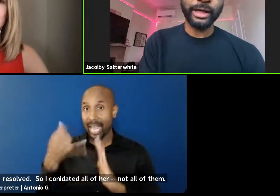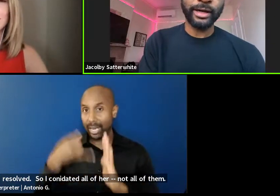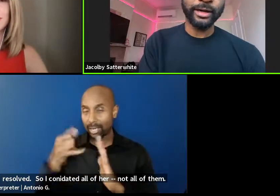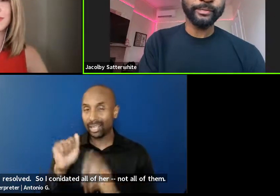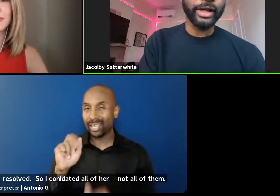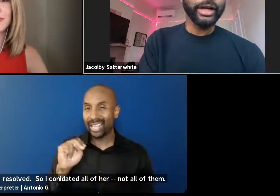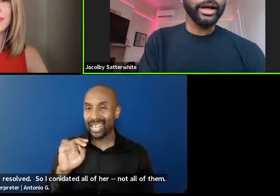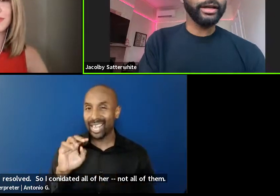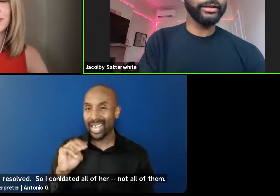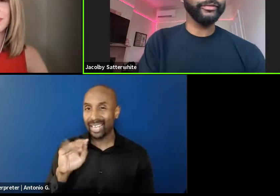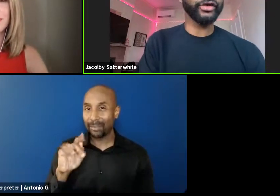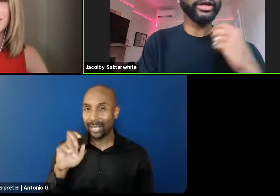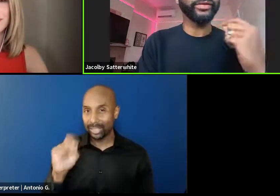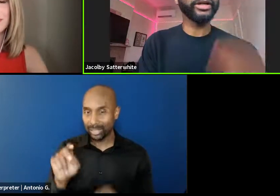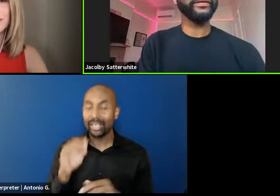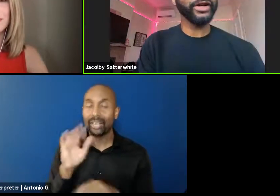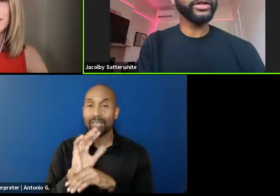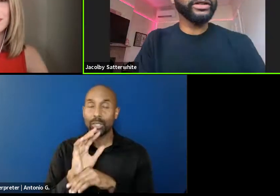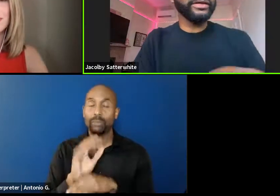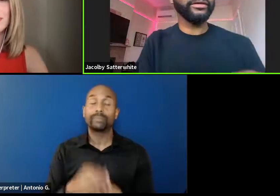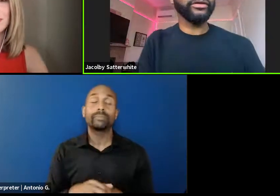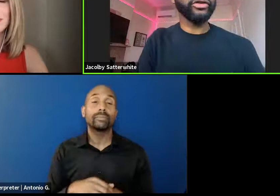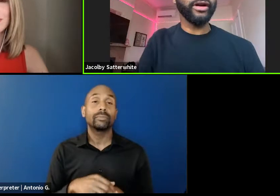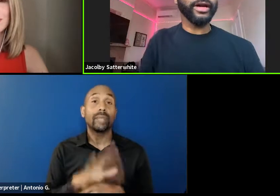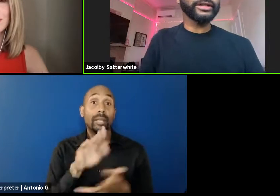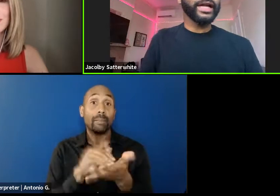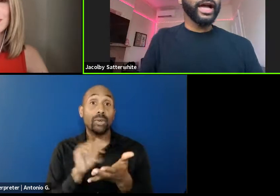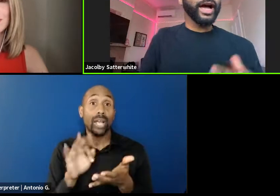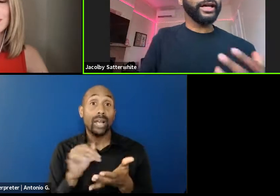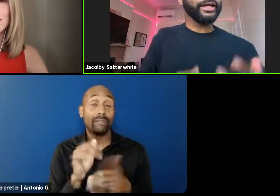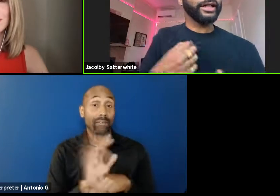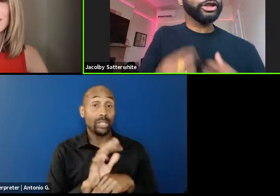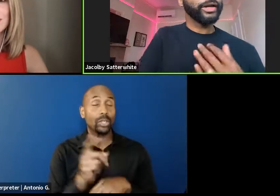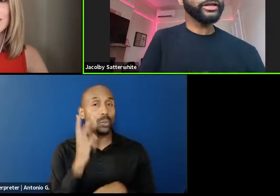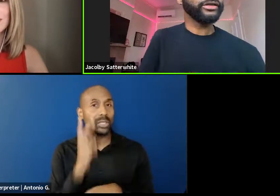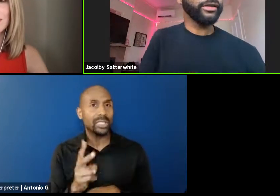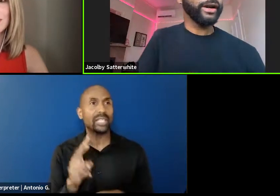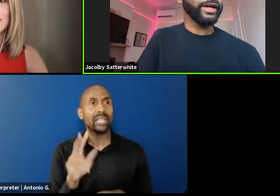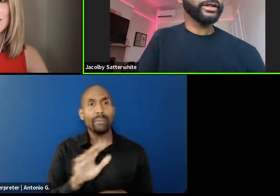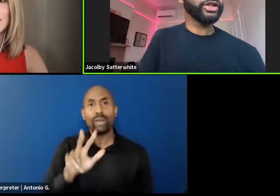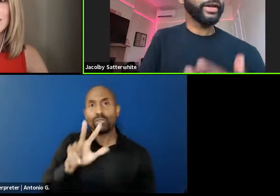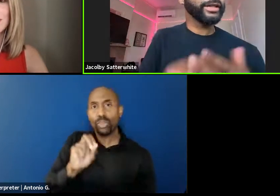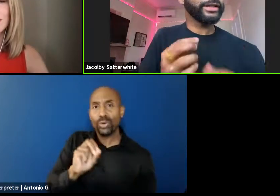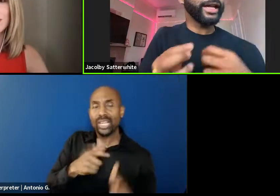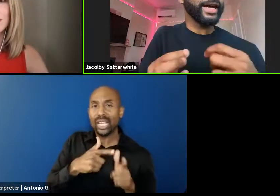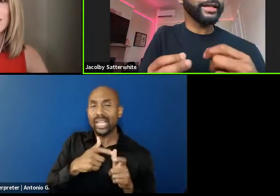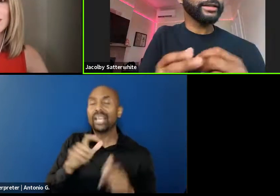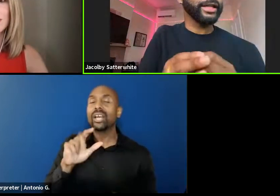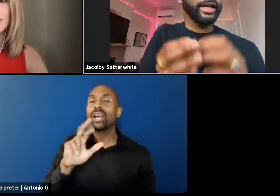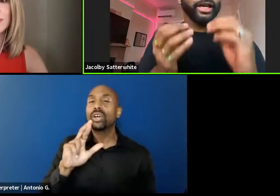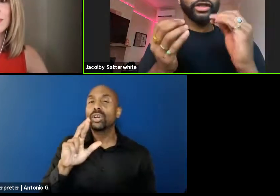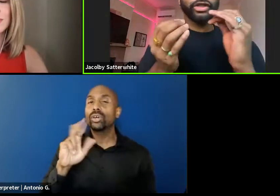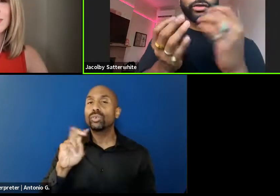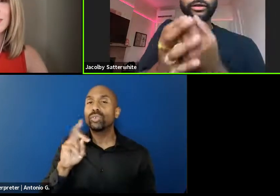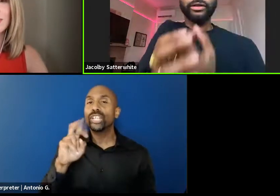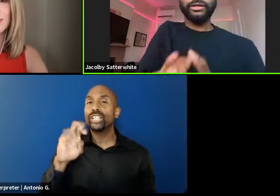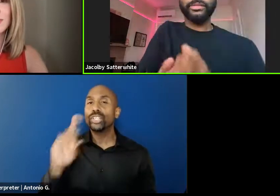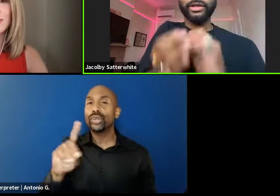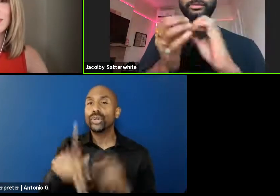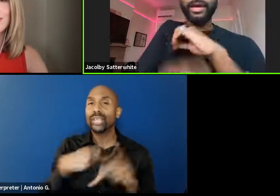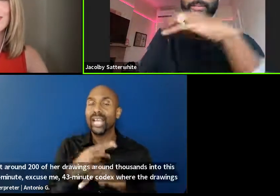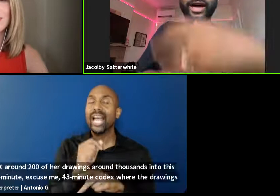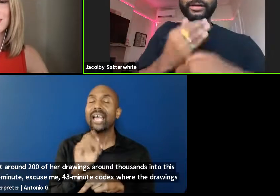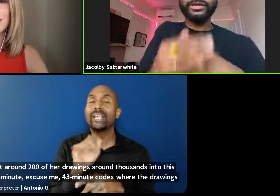will see like 3D rendered versions of those drawings. I traced the drawings, traced the lines, extruded